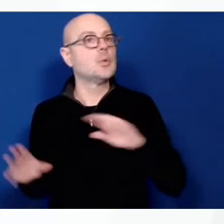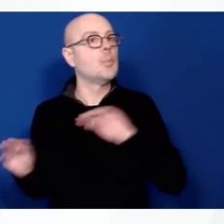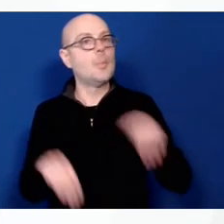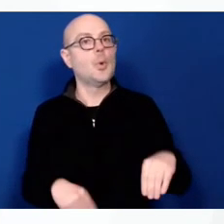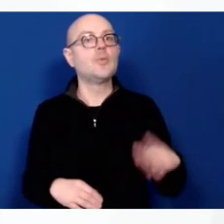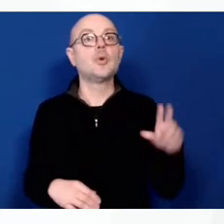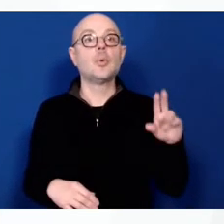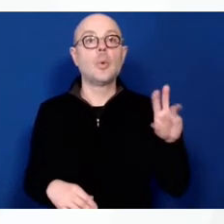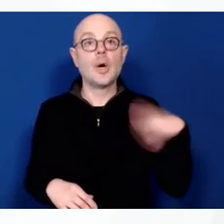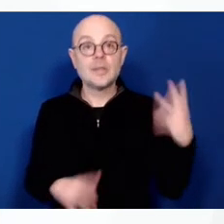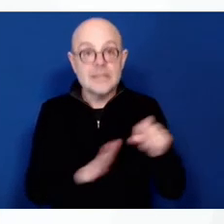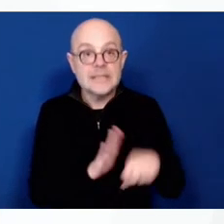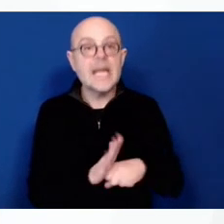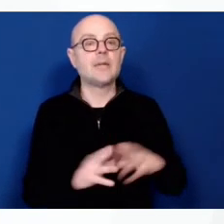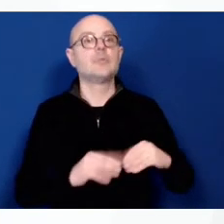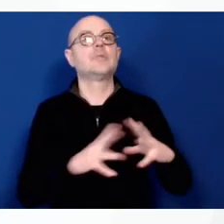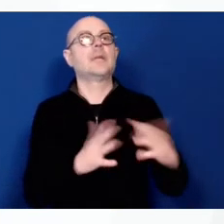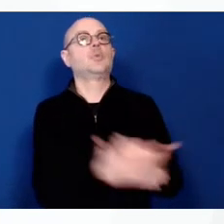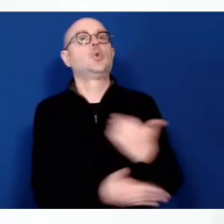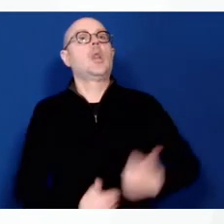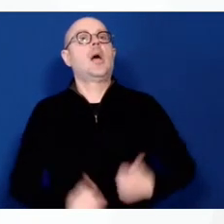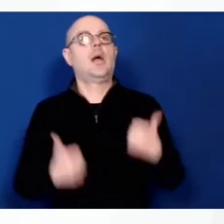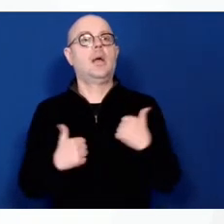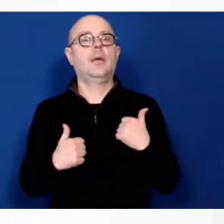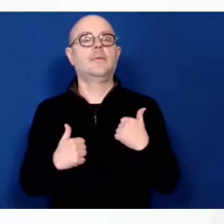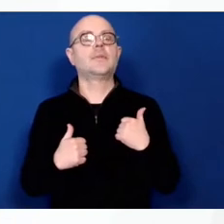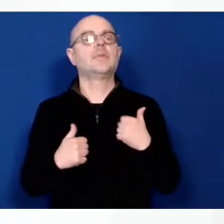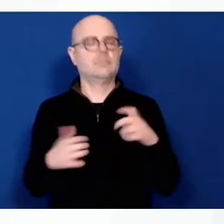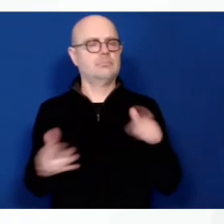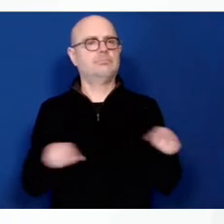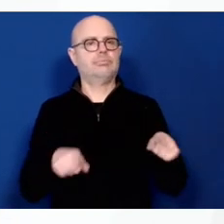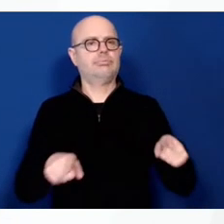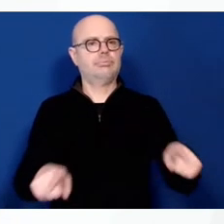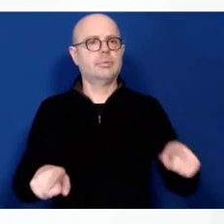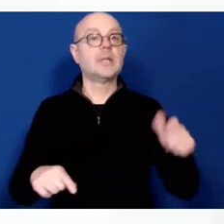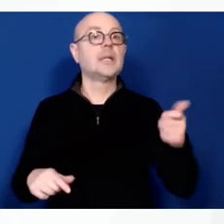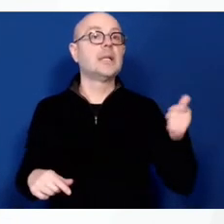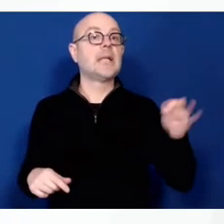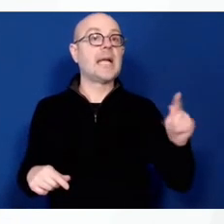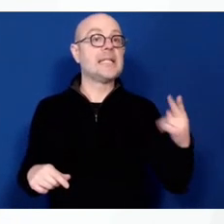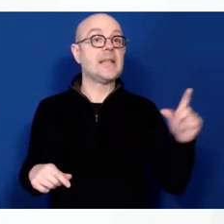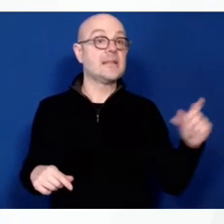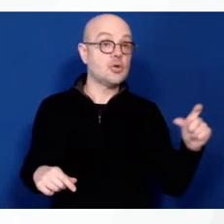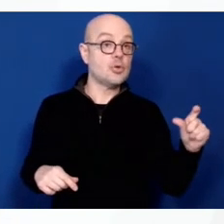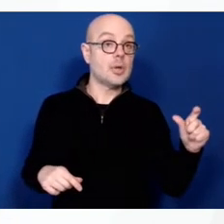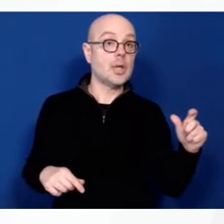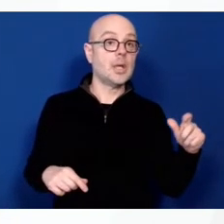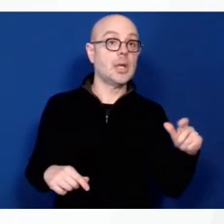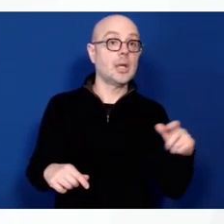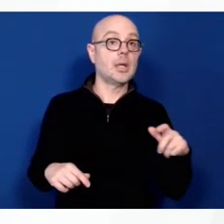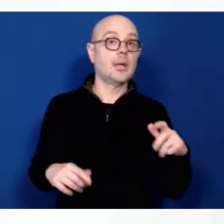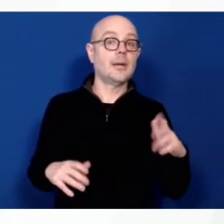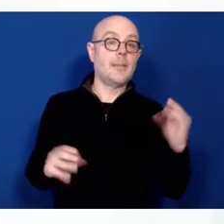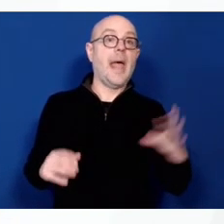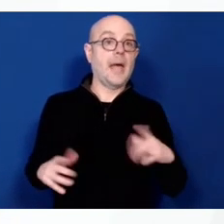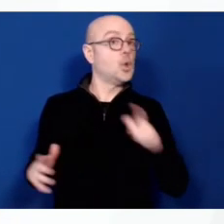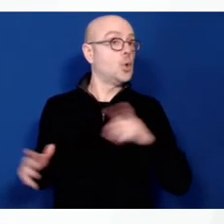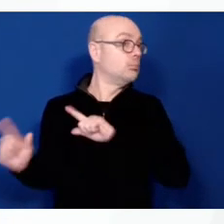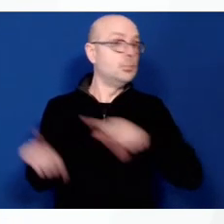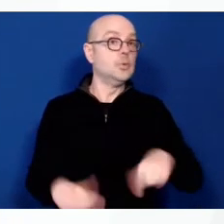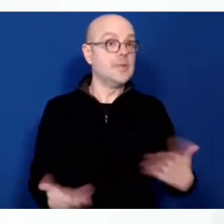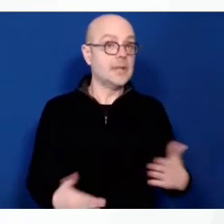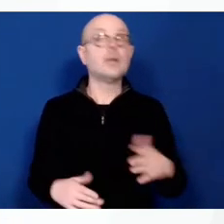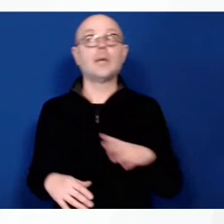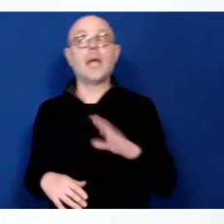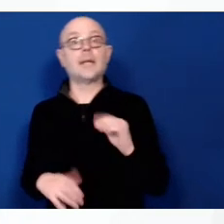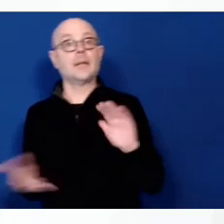don't think it's a stretch to note the parallels between the 19th century pioneer and Lawrence himself, who had recently made a similar trek